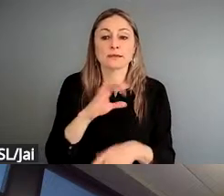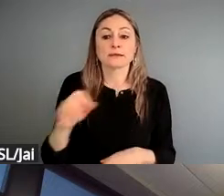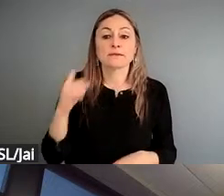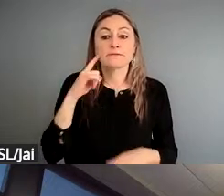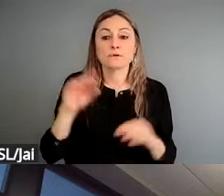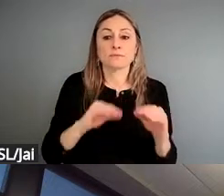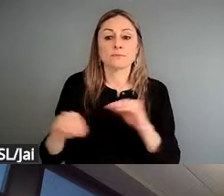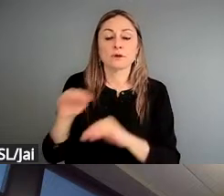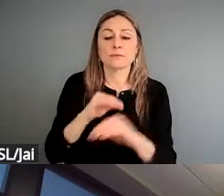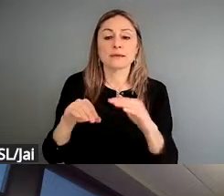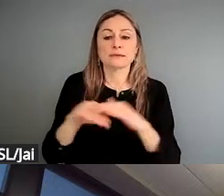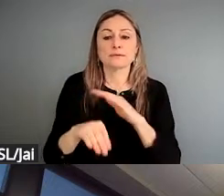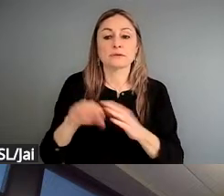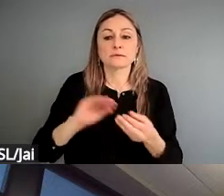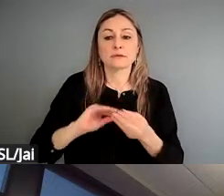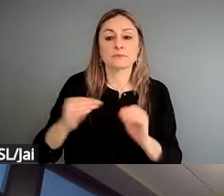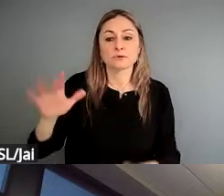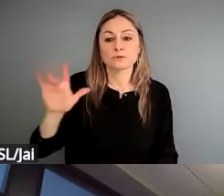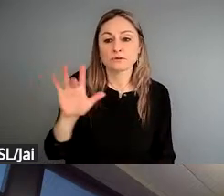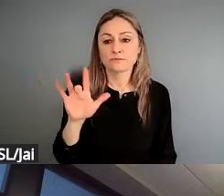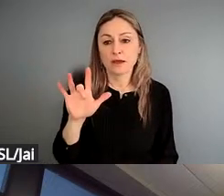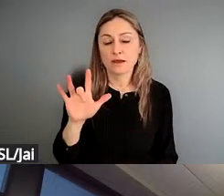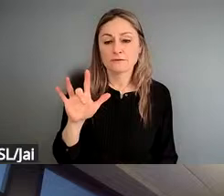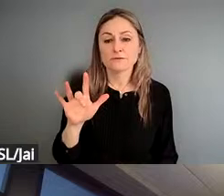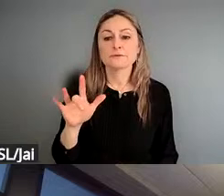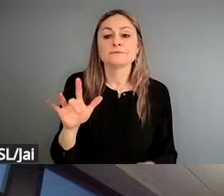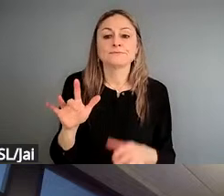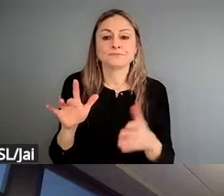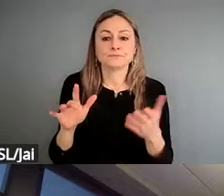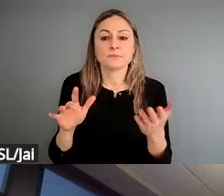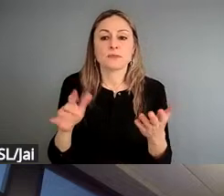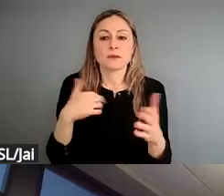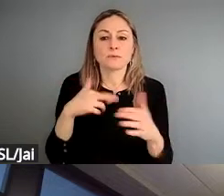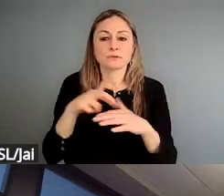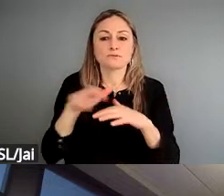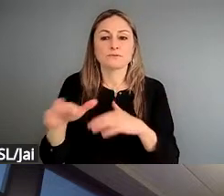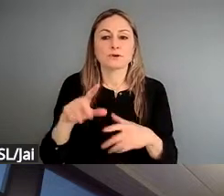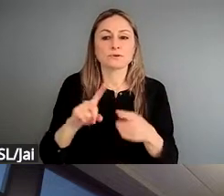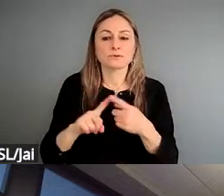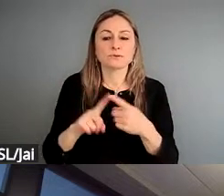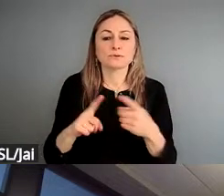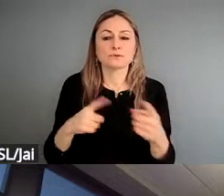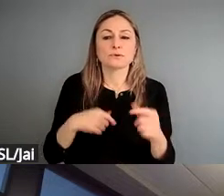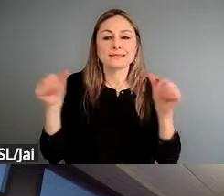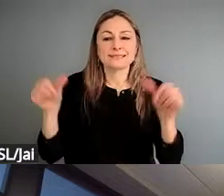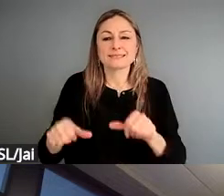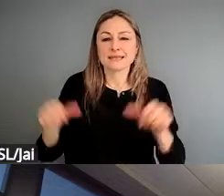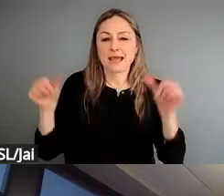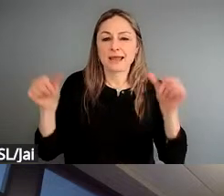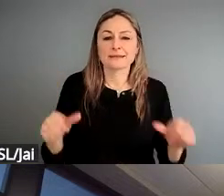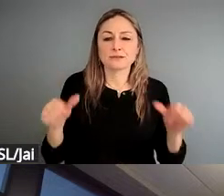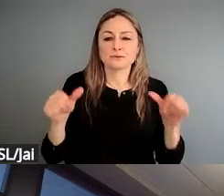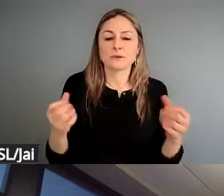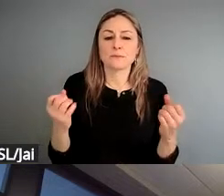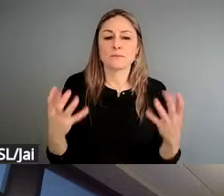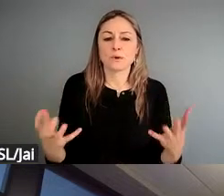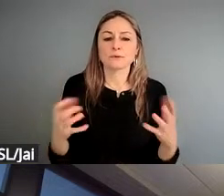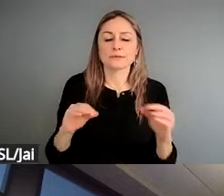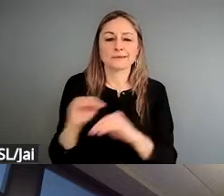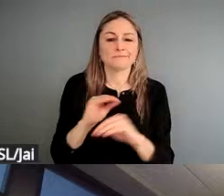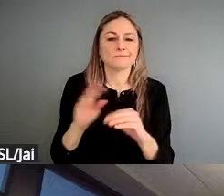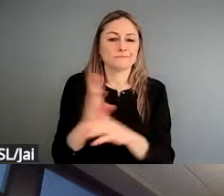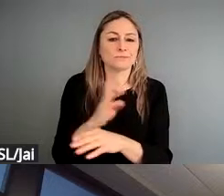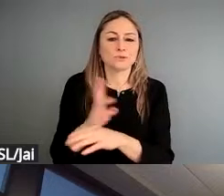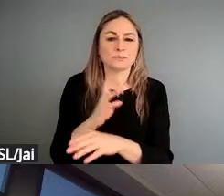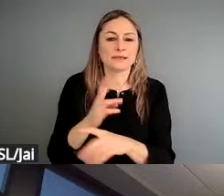and accessibility number 25, we had, it was referring to signage around the multimodal paths, safety